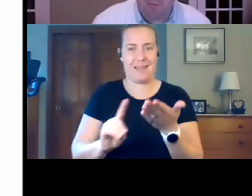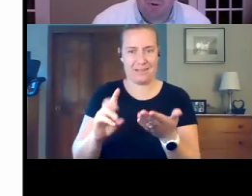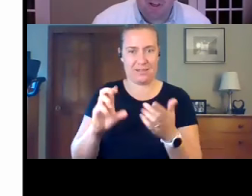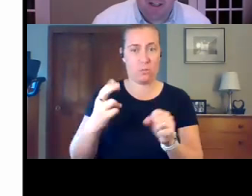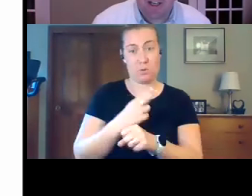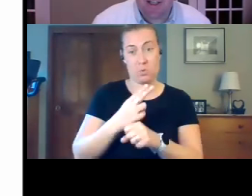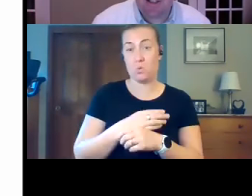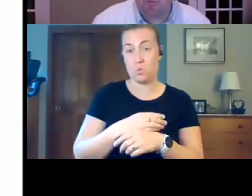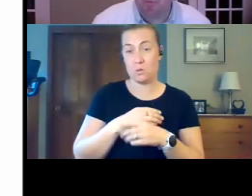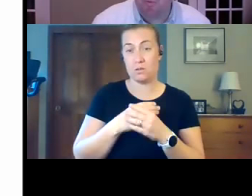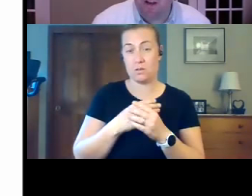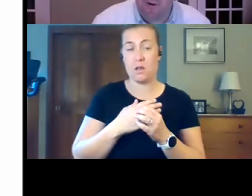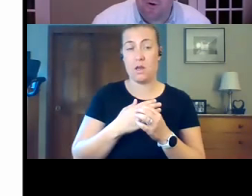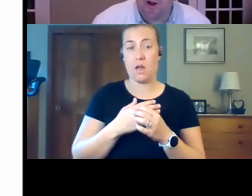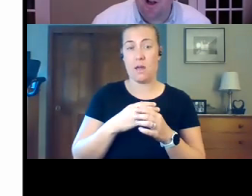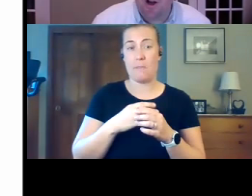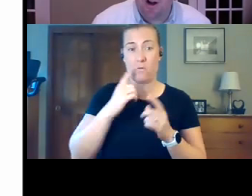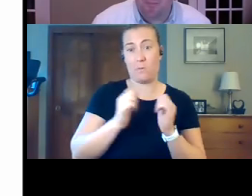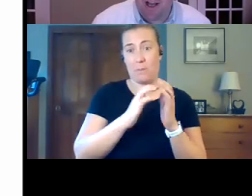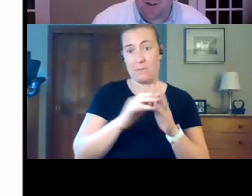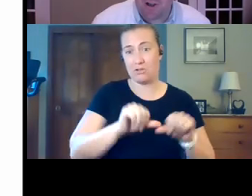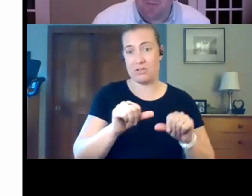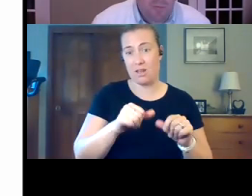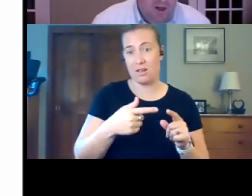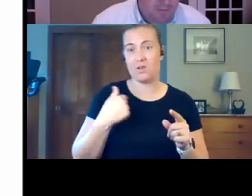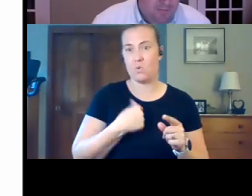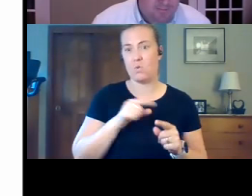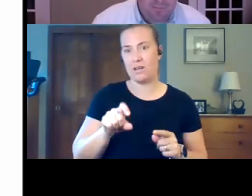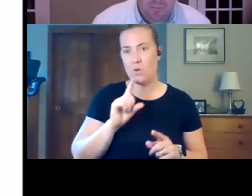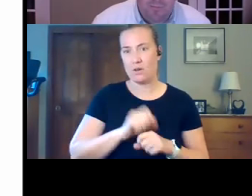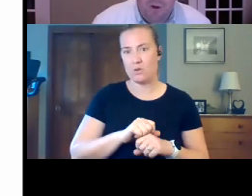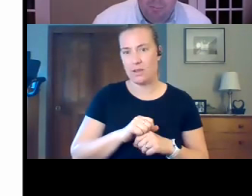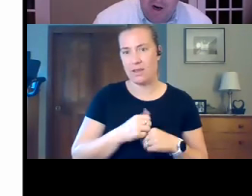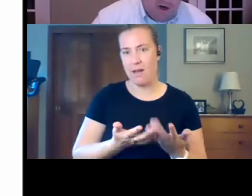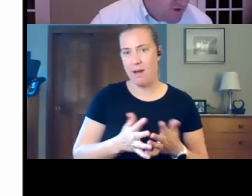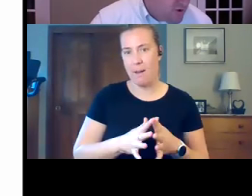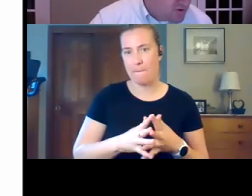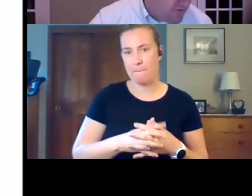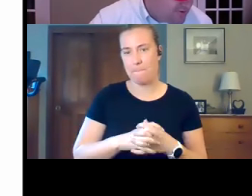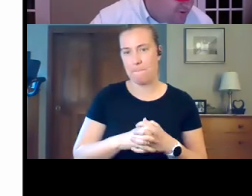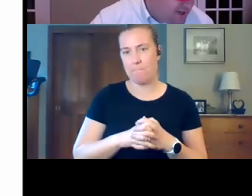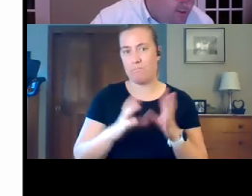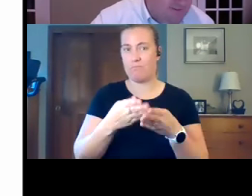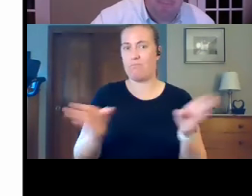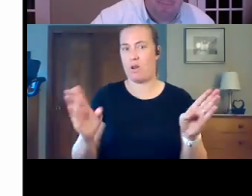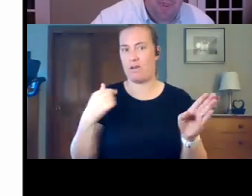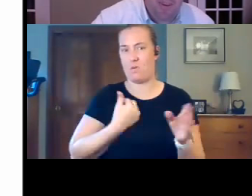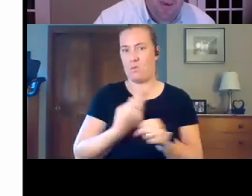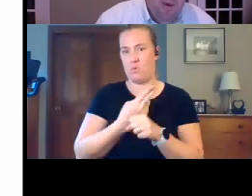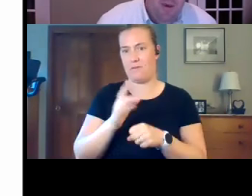in implementation science. And we need to actually broaden our use of those designs.